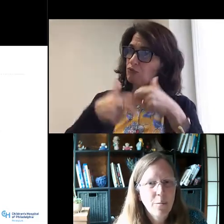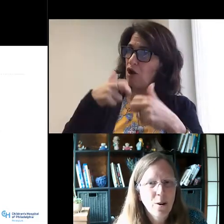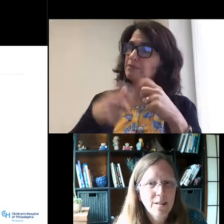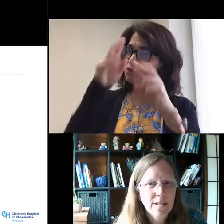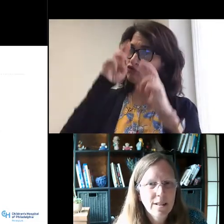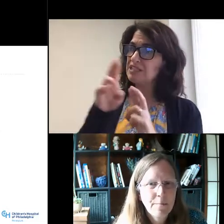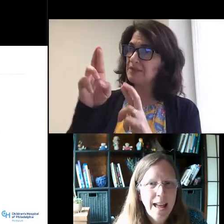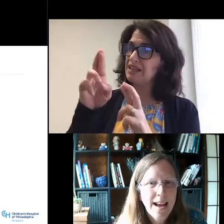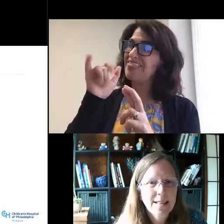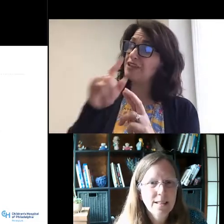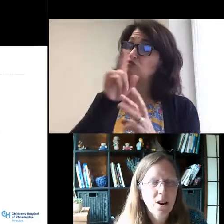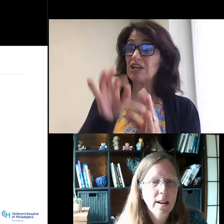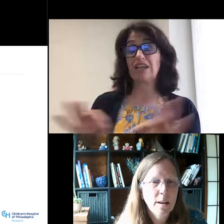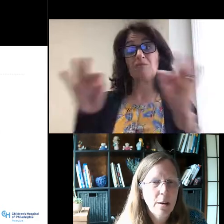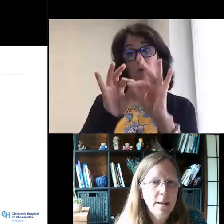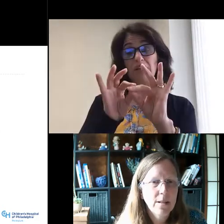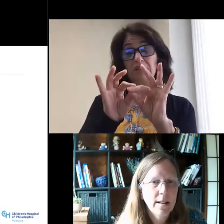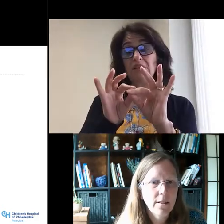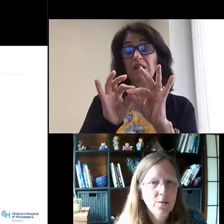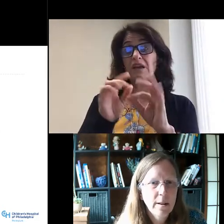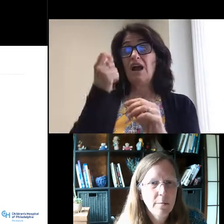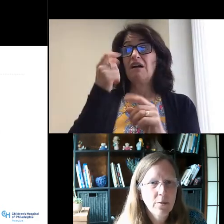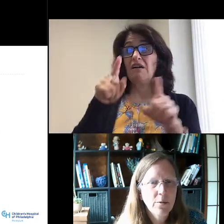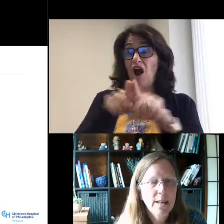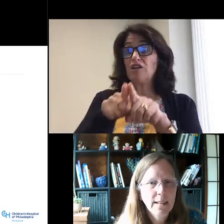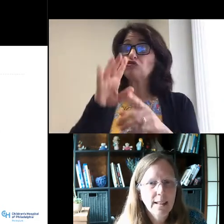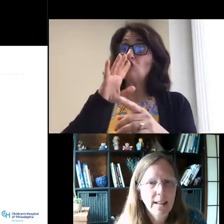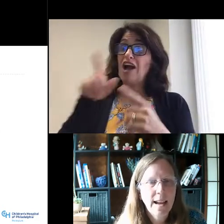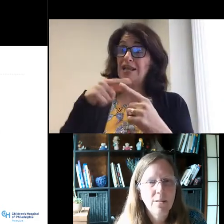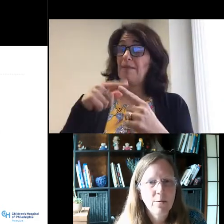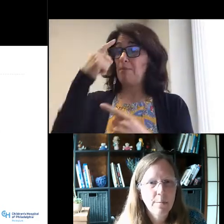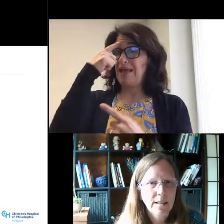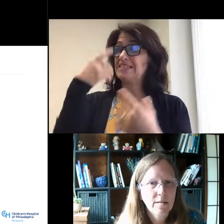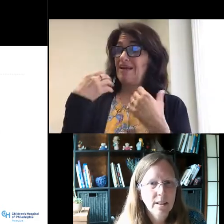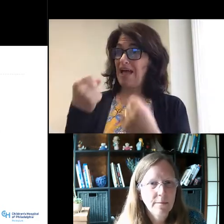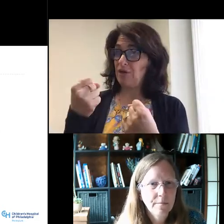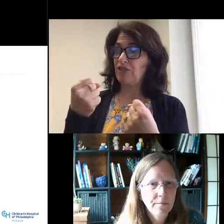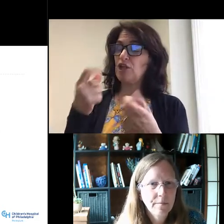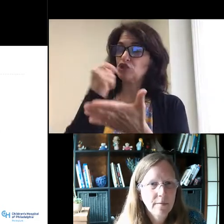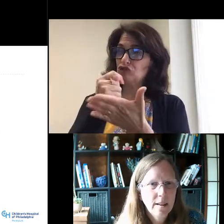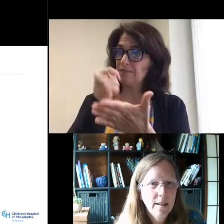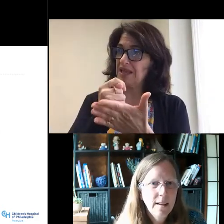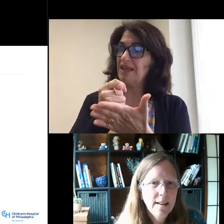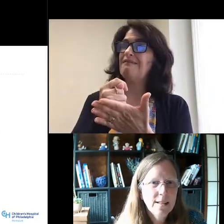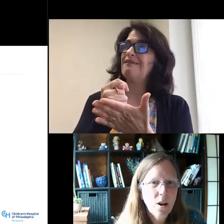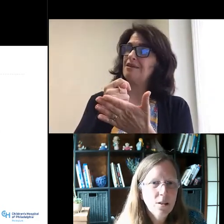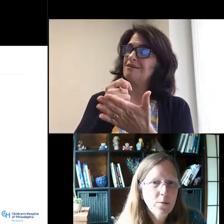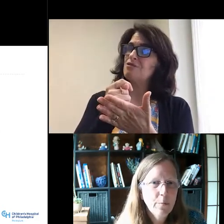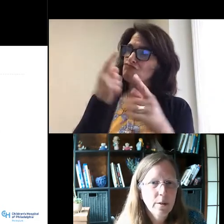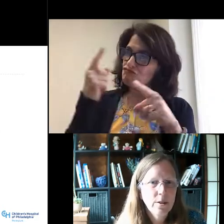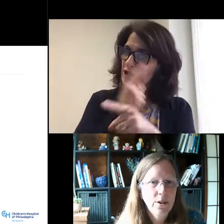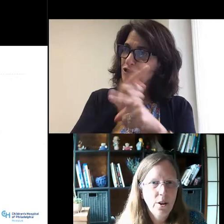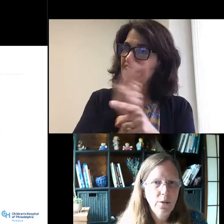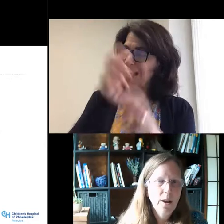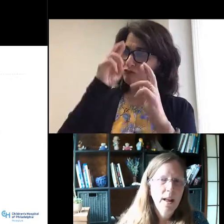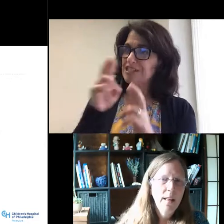extremely important, as is talking about mental health treatment routinely and respectfully. It is also